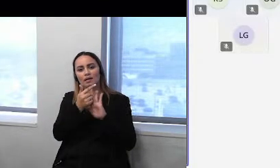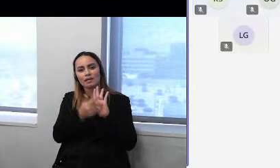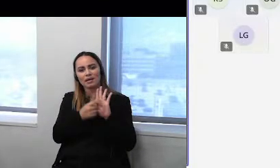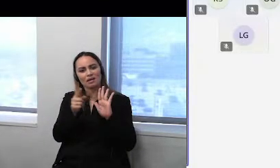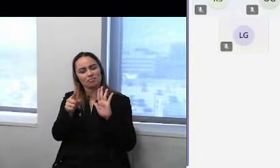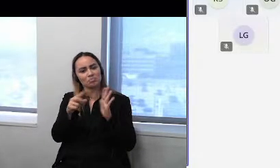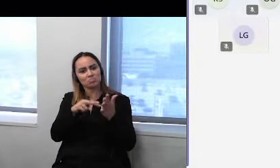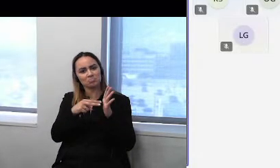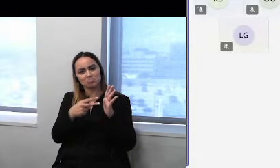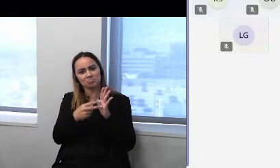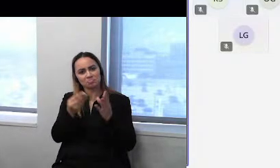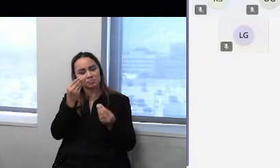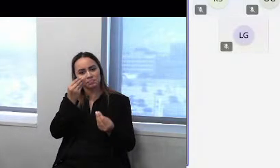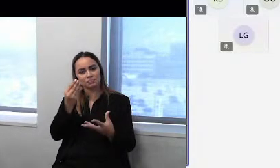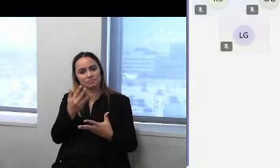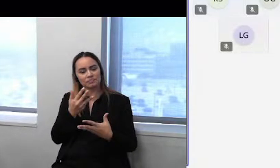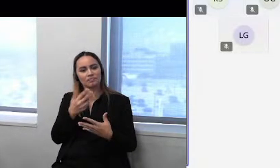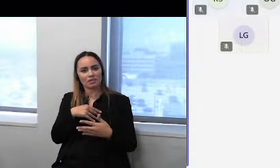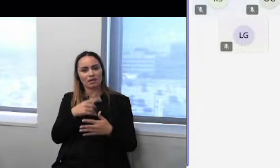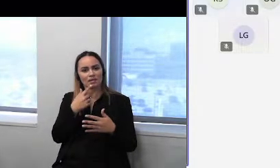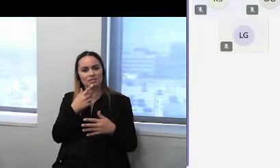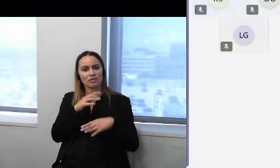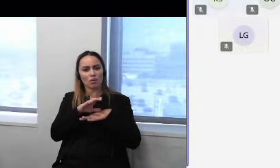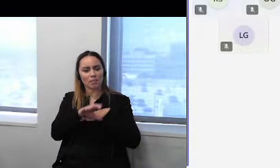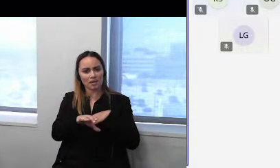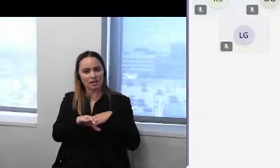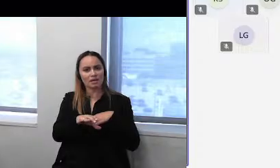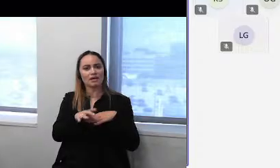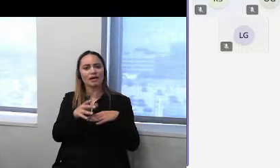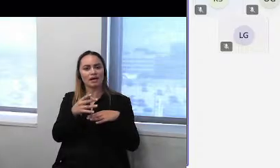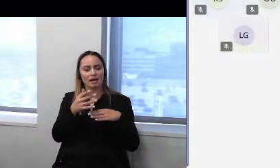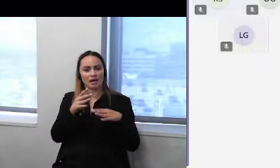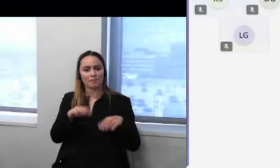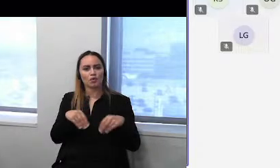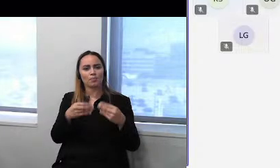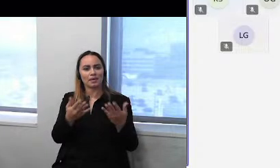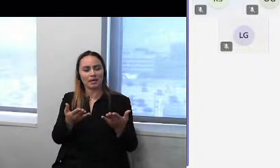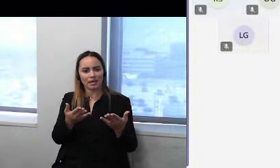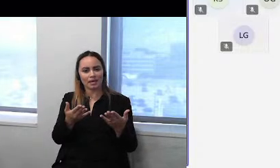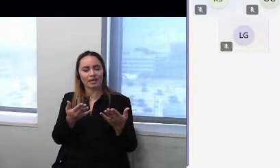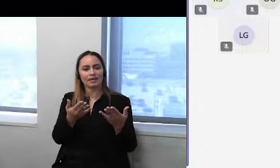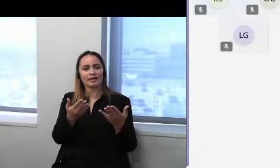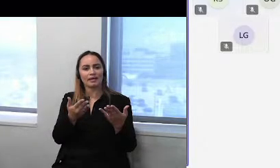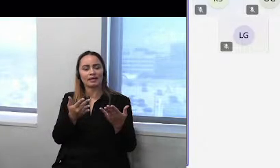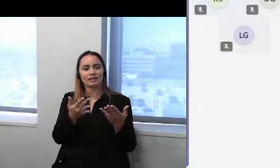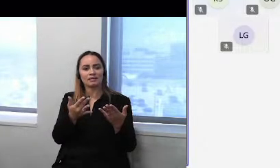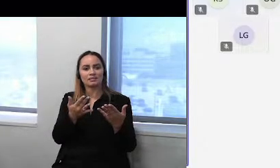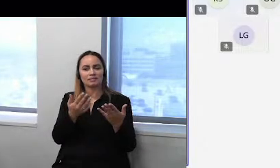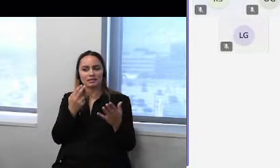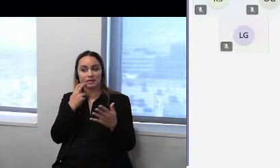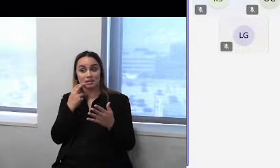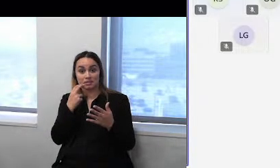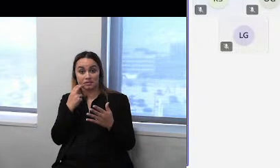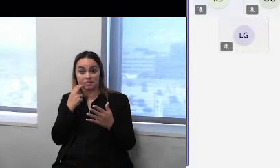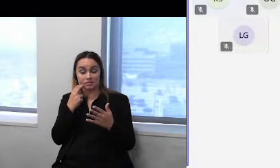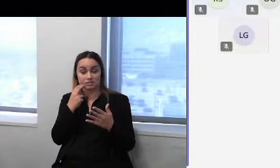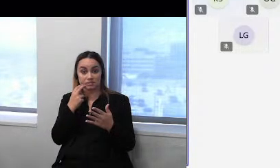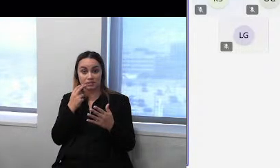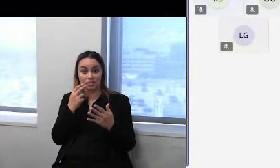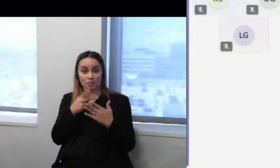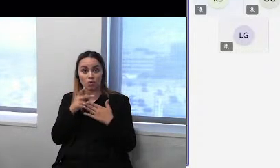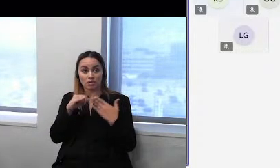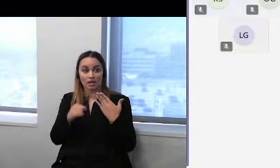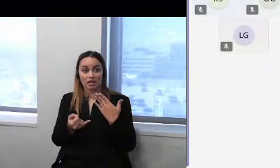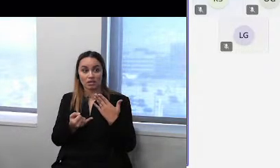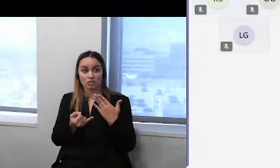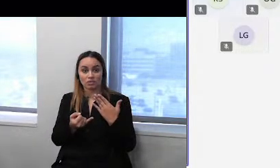to that obligates you to provide for free to a specific renewable energy project